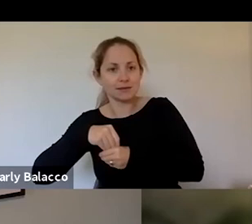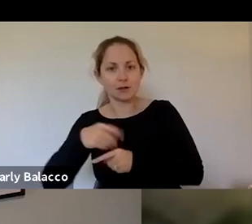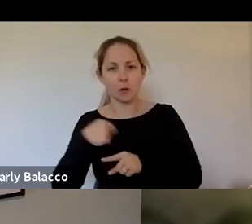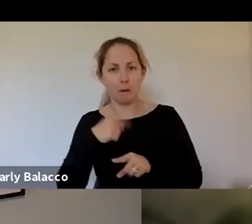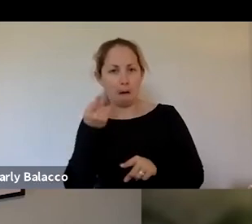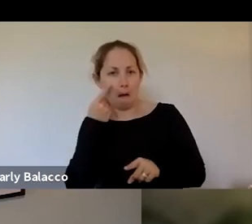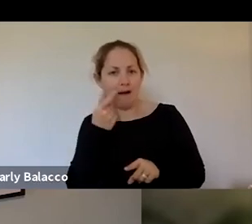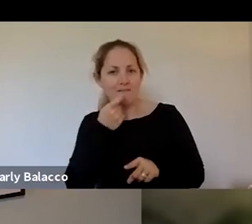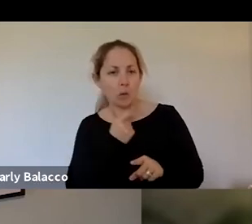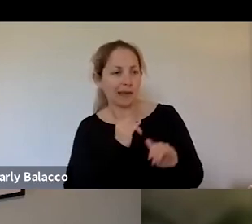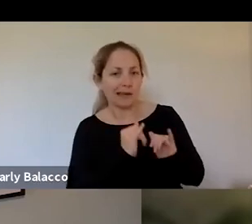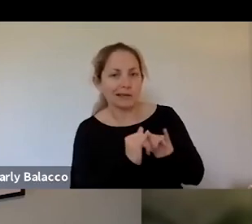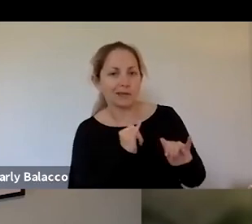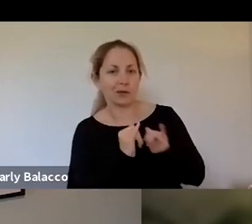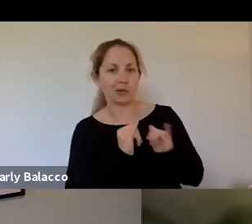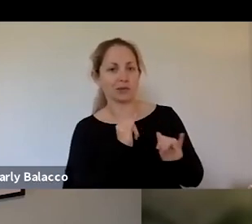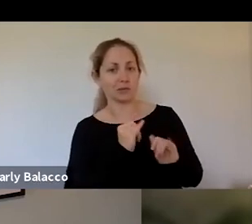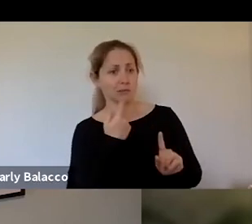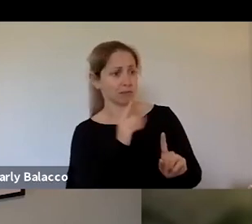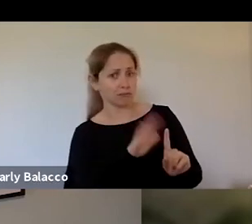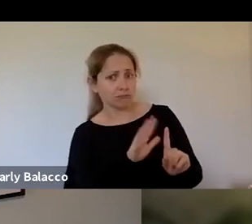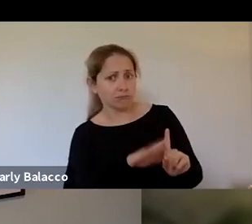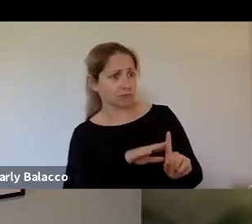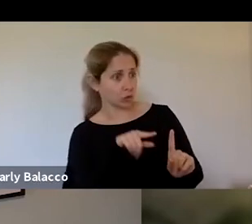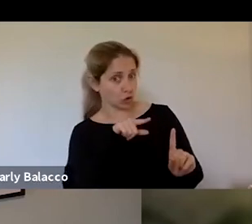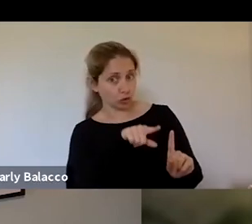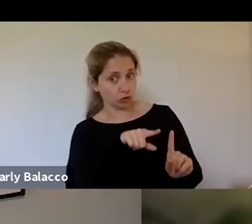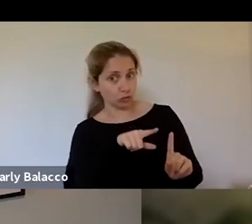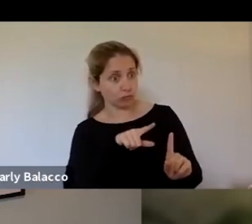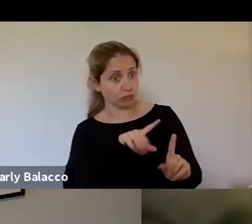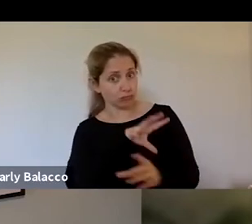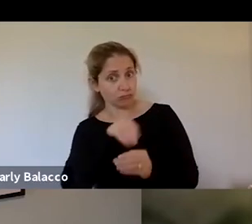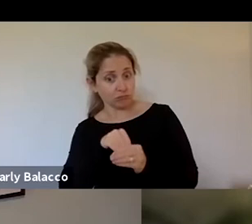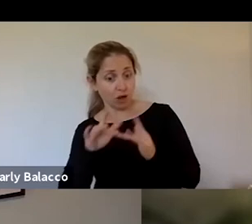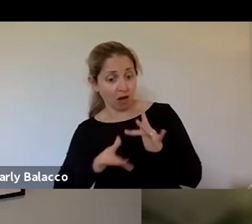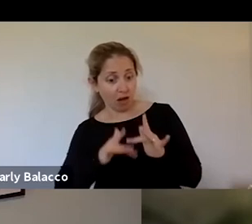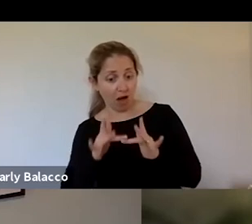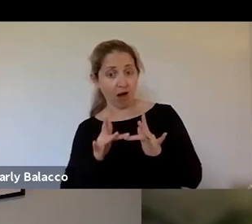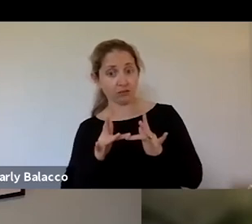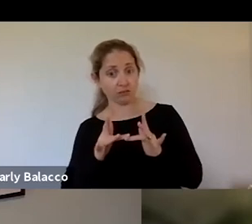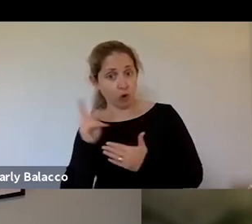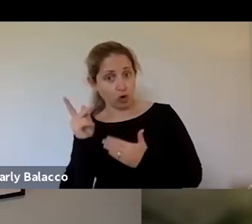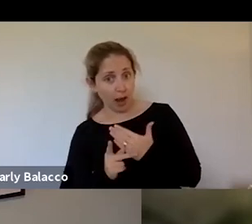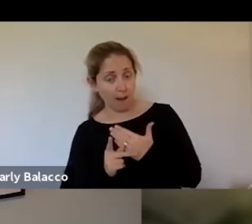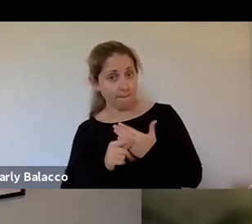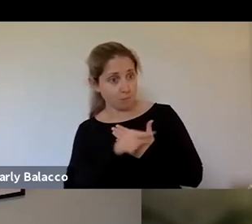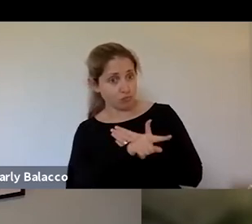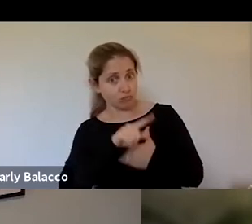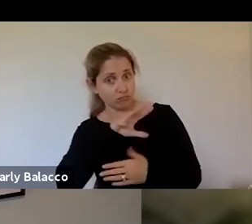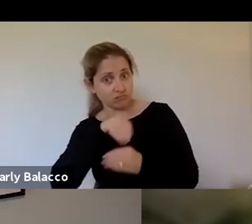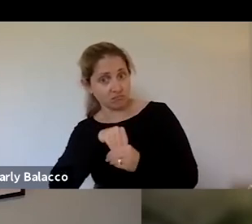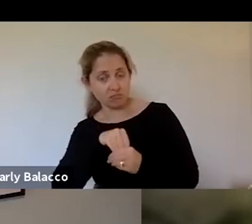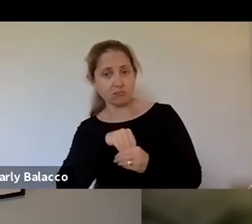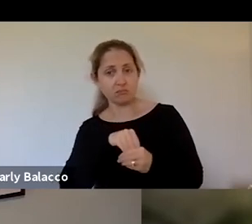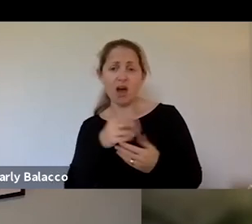ethnographic interviews where we just ask people, what's been your experience with digital programming? And it's so interesting to just